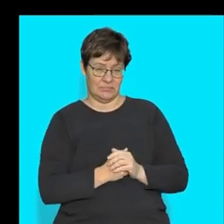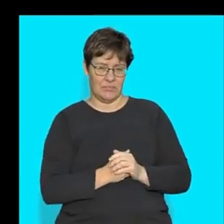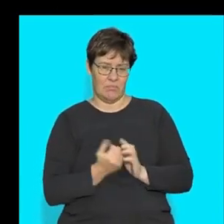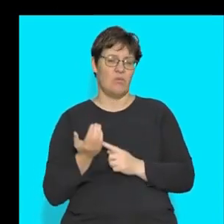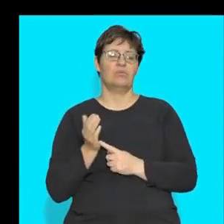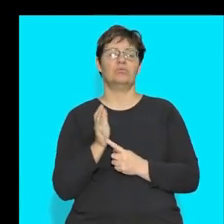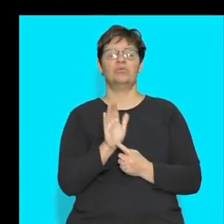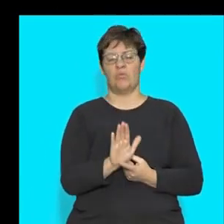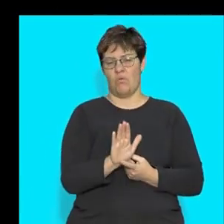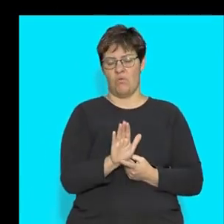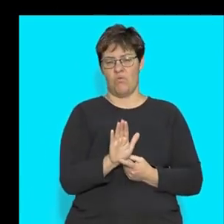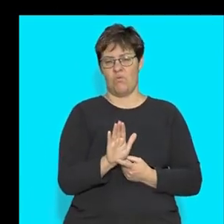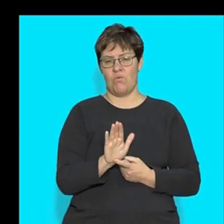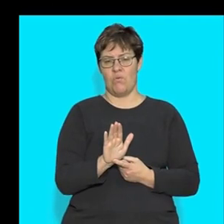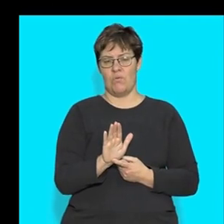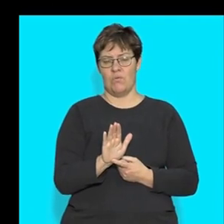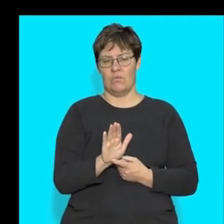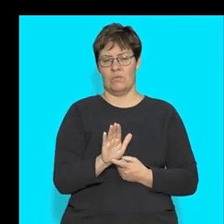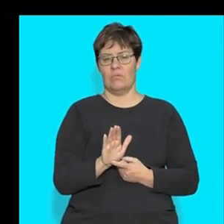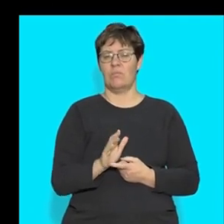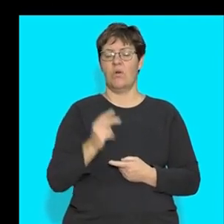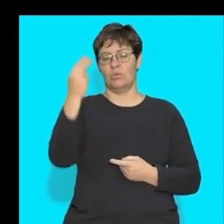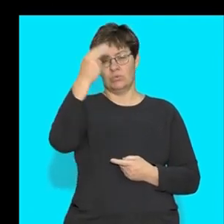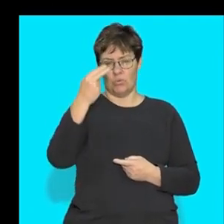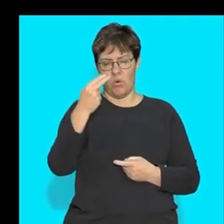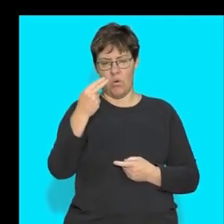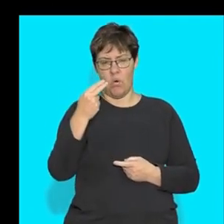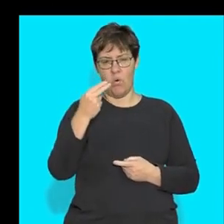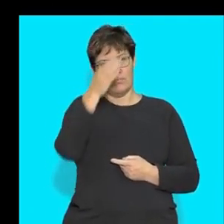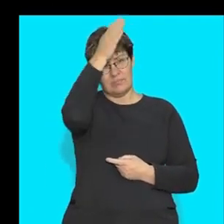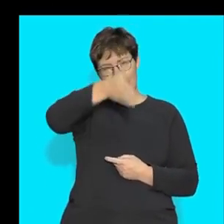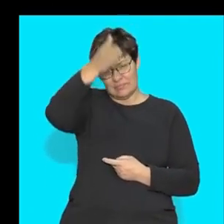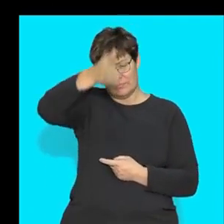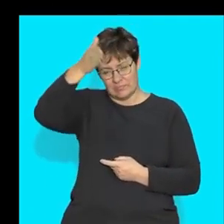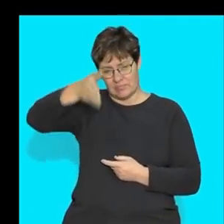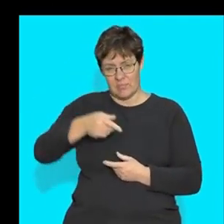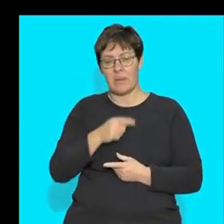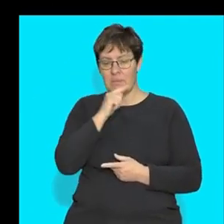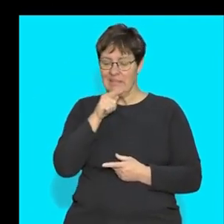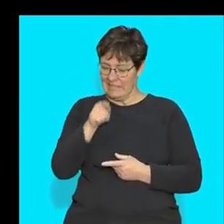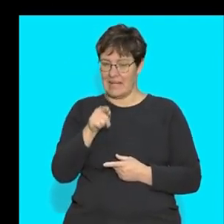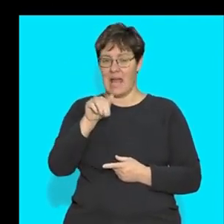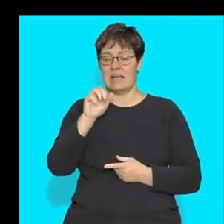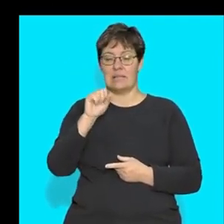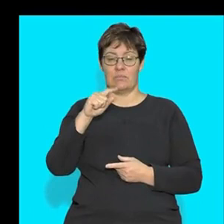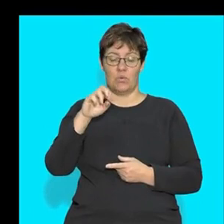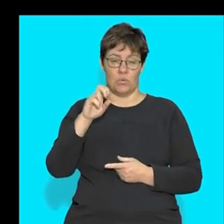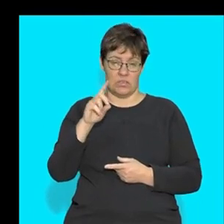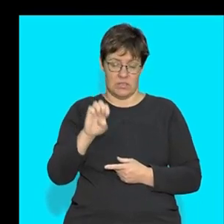Remember I did show you in terms of when we were drawing the horizontal line and claiming that it is an